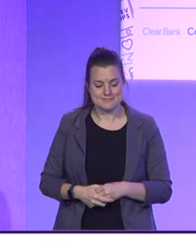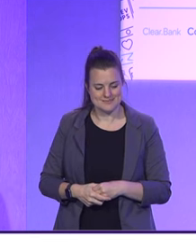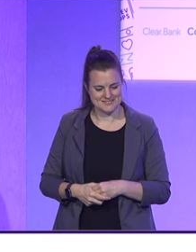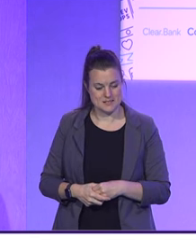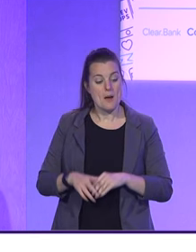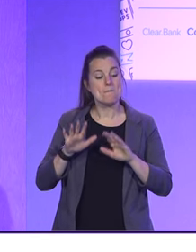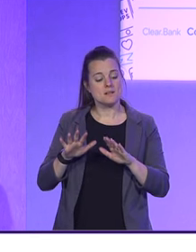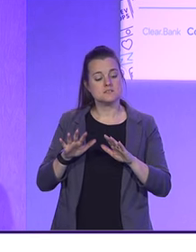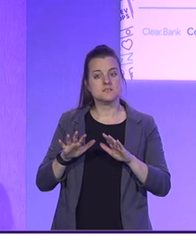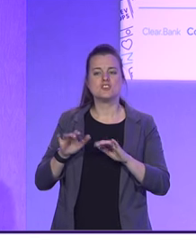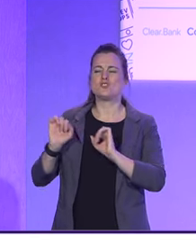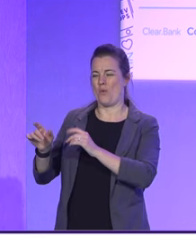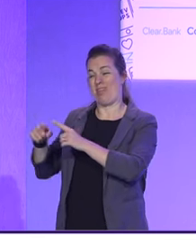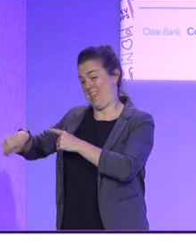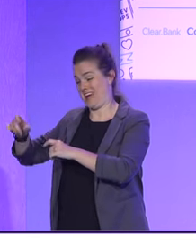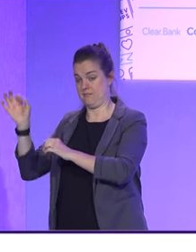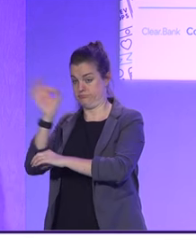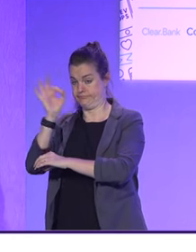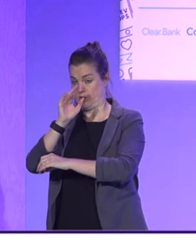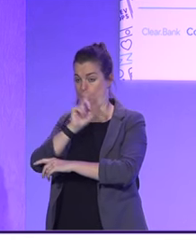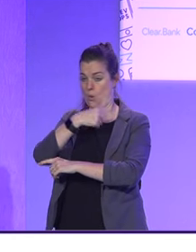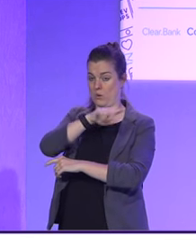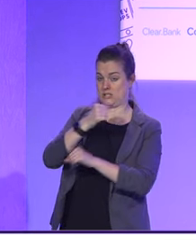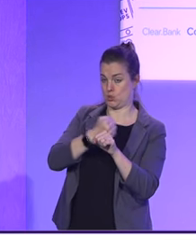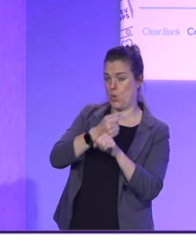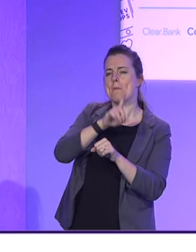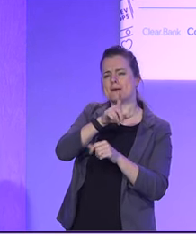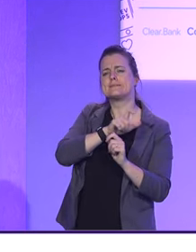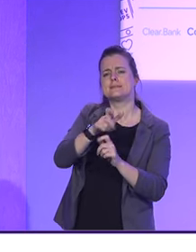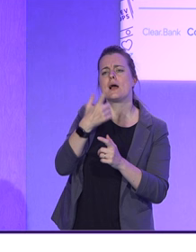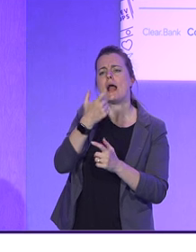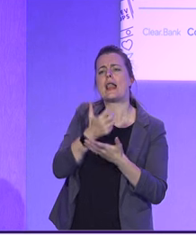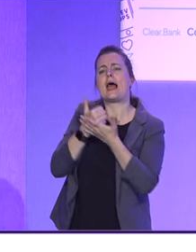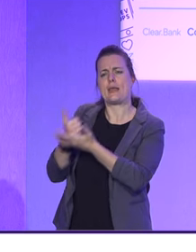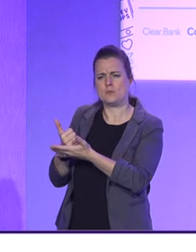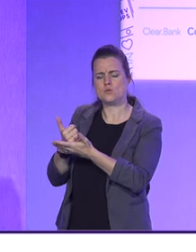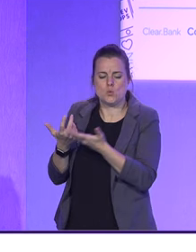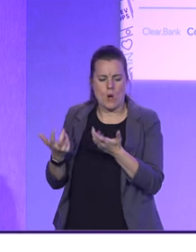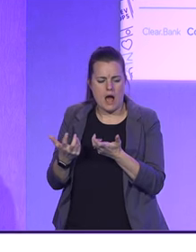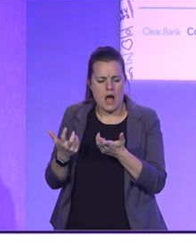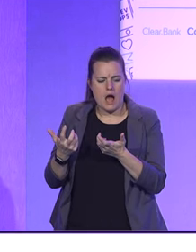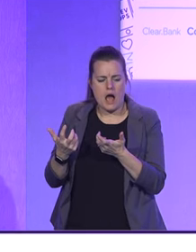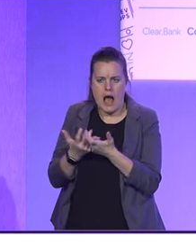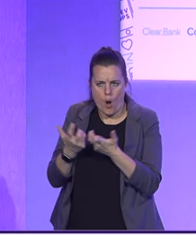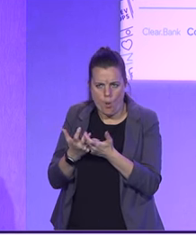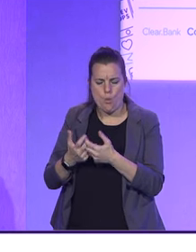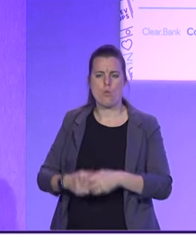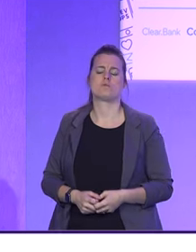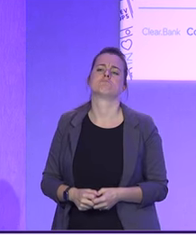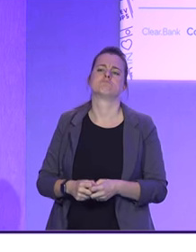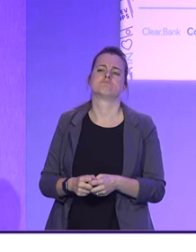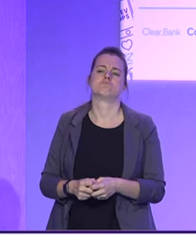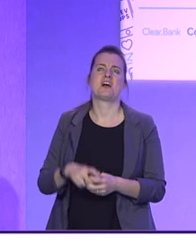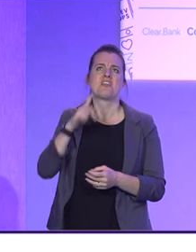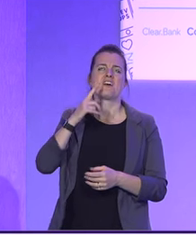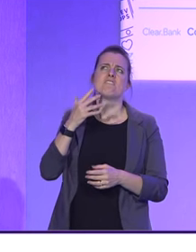But apart from this, what can we do to help farmers? Okay, so in agriculture, I think in the last 5 years